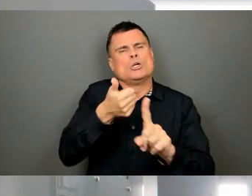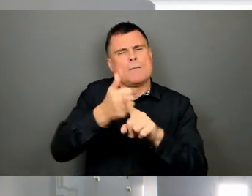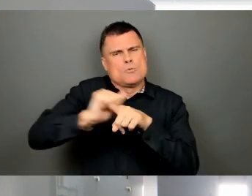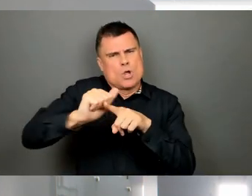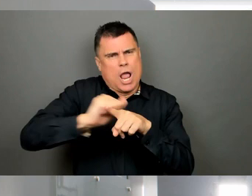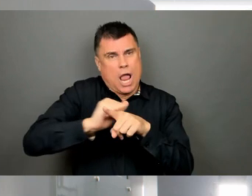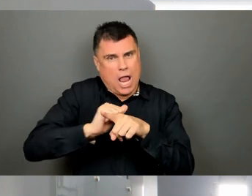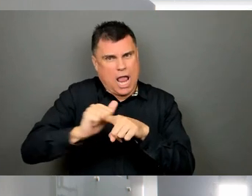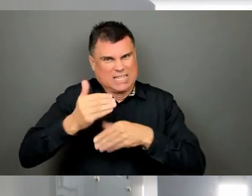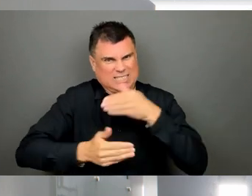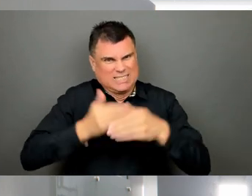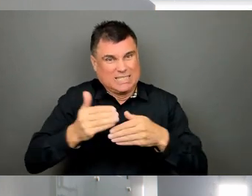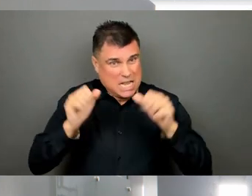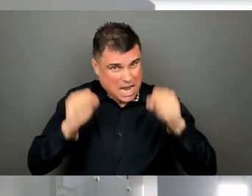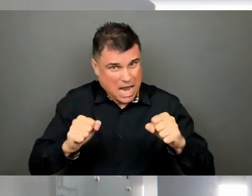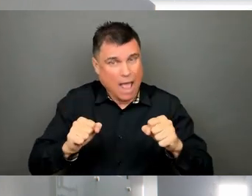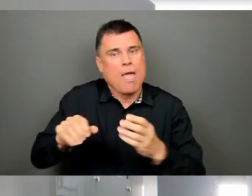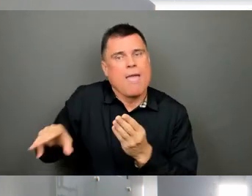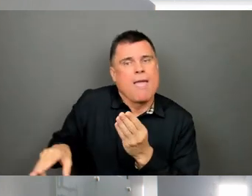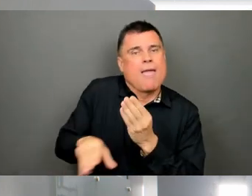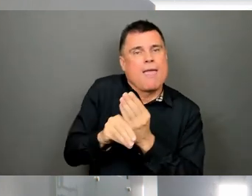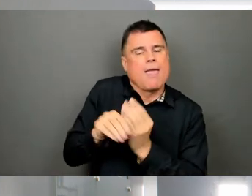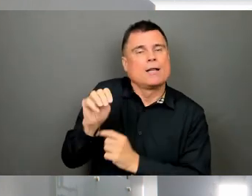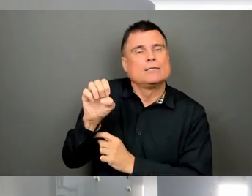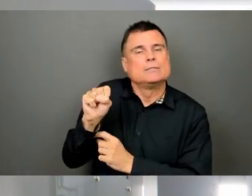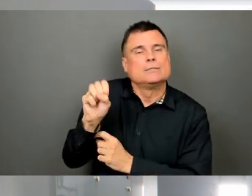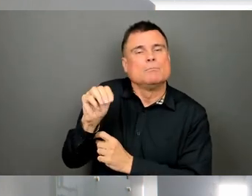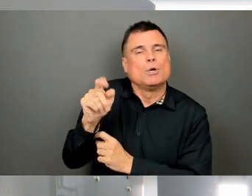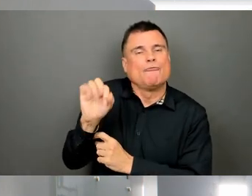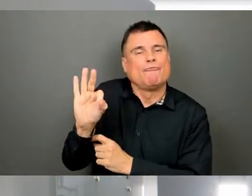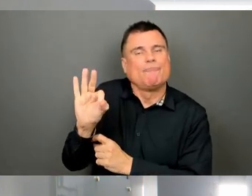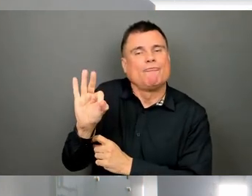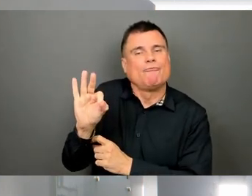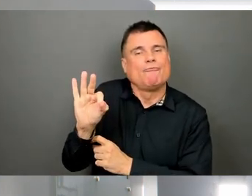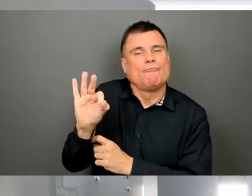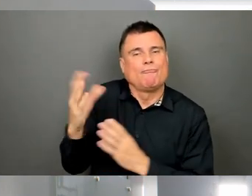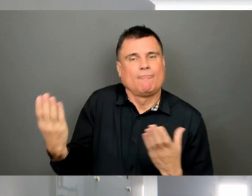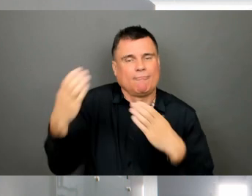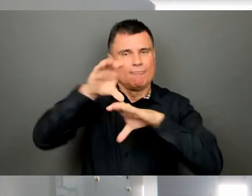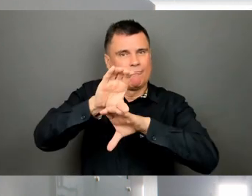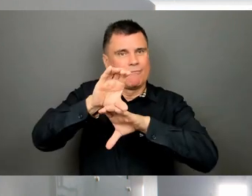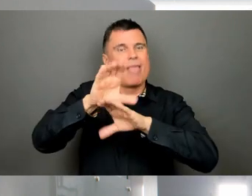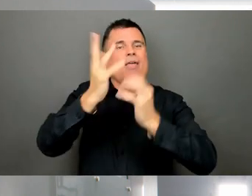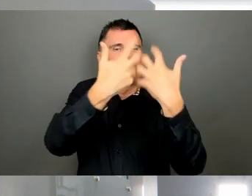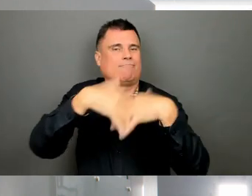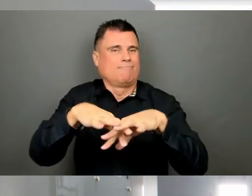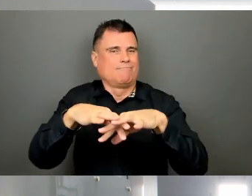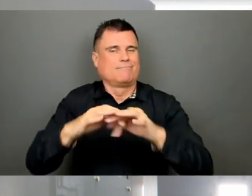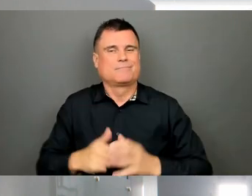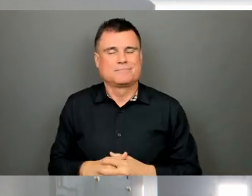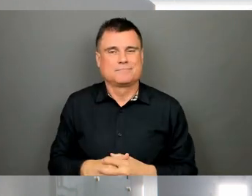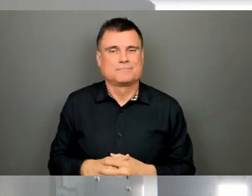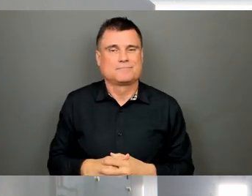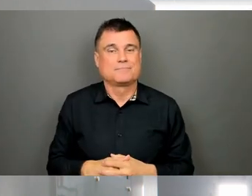more, practice it, drill it, and then add the Smurf in. If you want to do it the other way, doing the Smurf, add the legs, put it all together. All